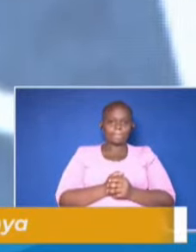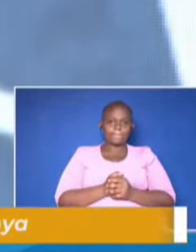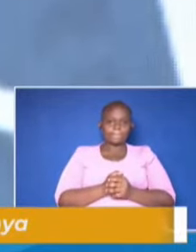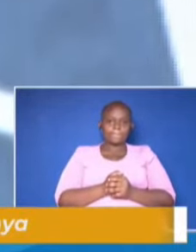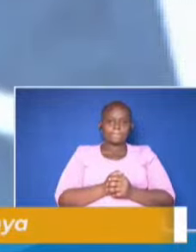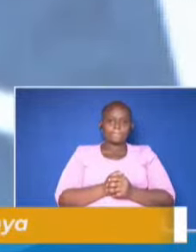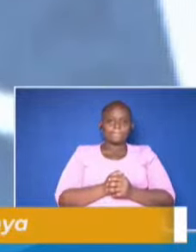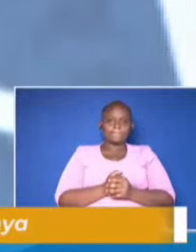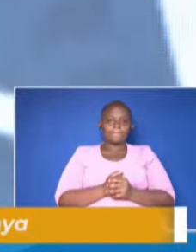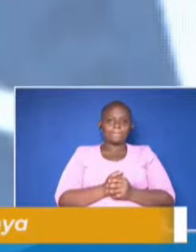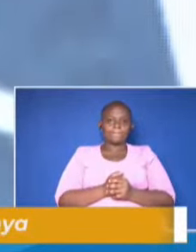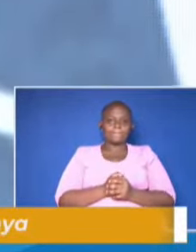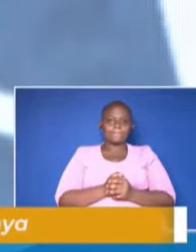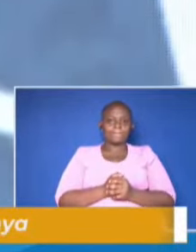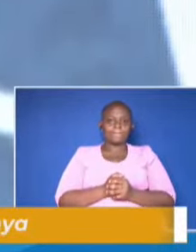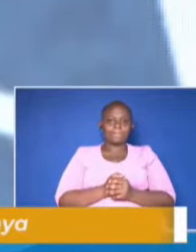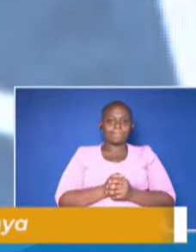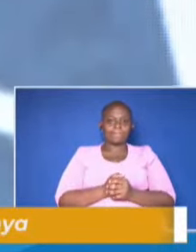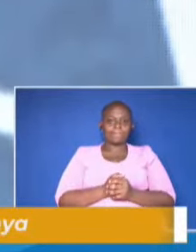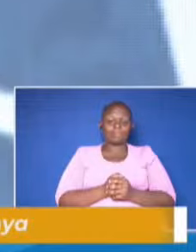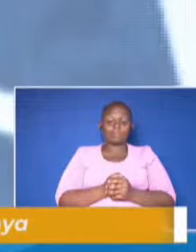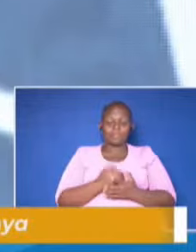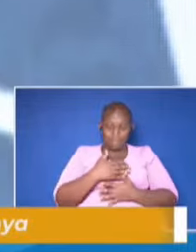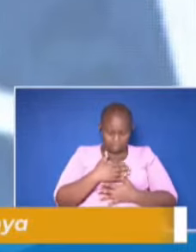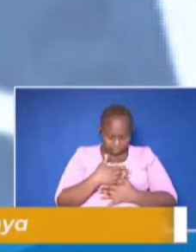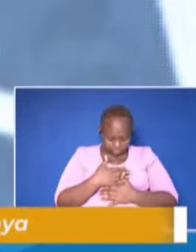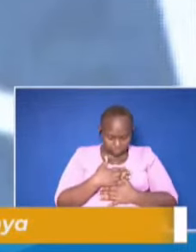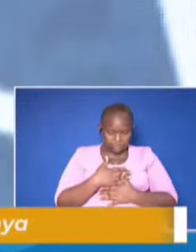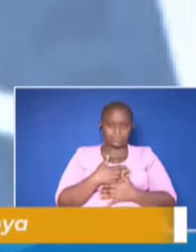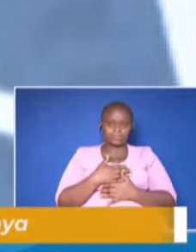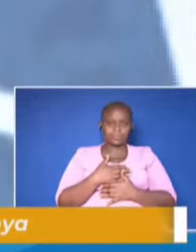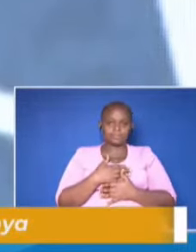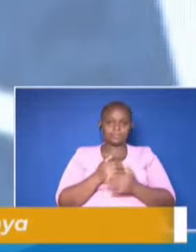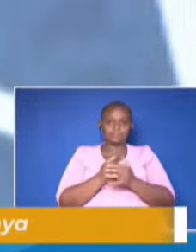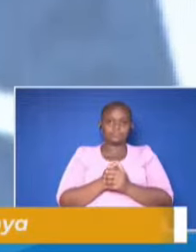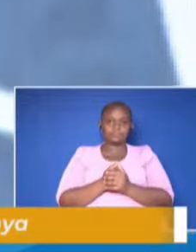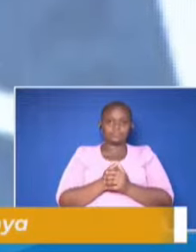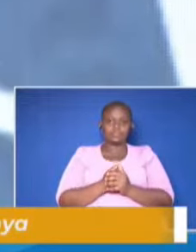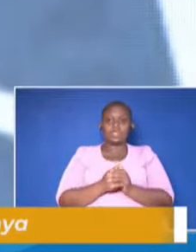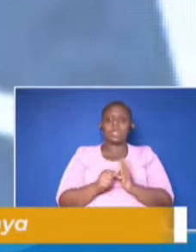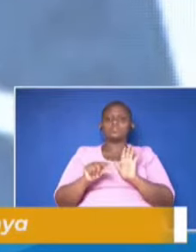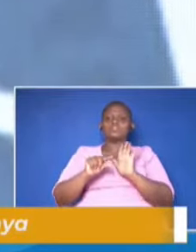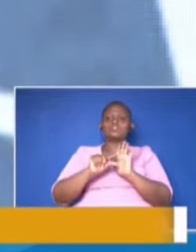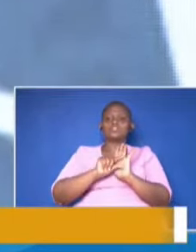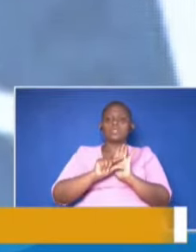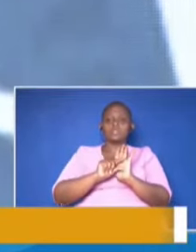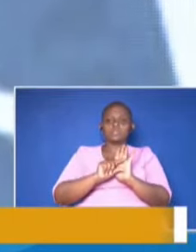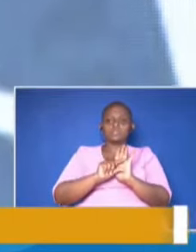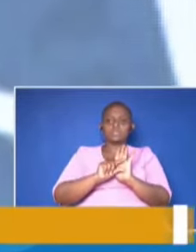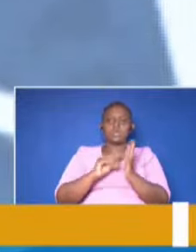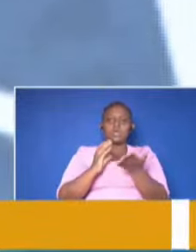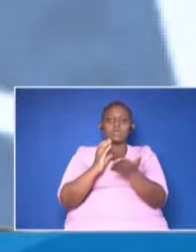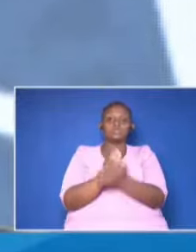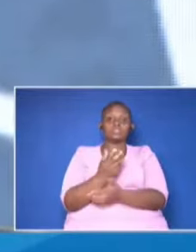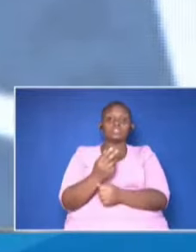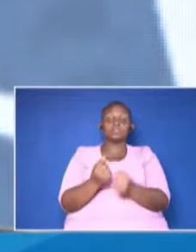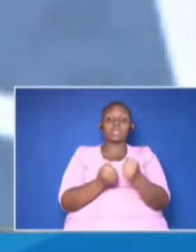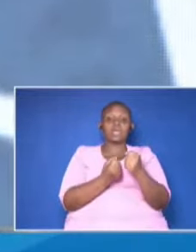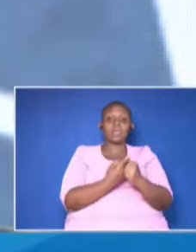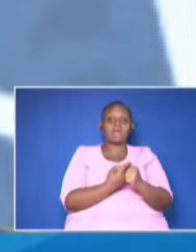Crusade your Excellency Genesis 11 verse 6